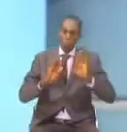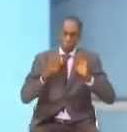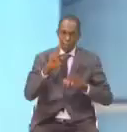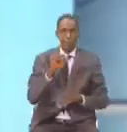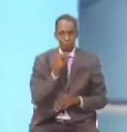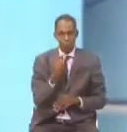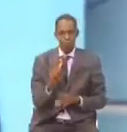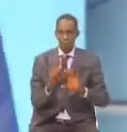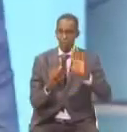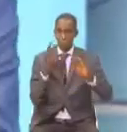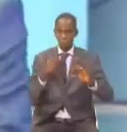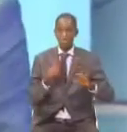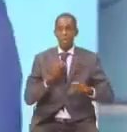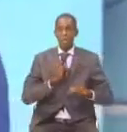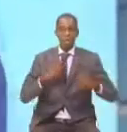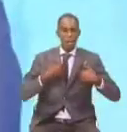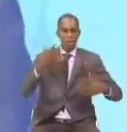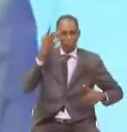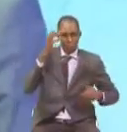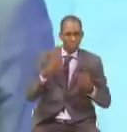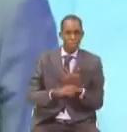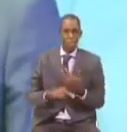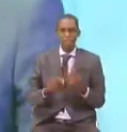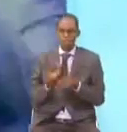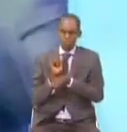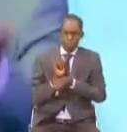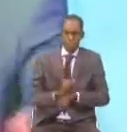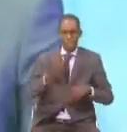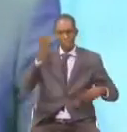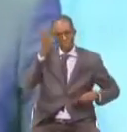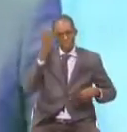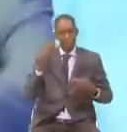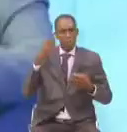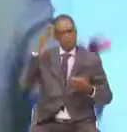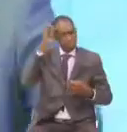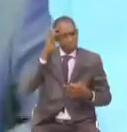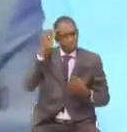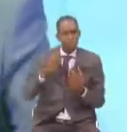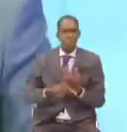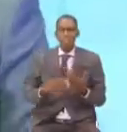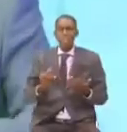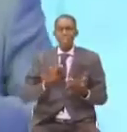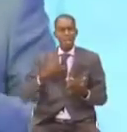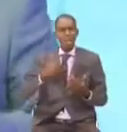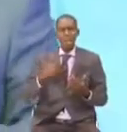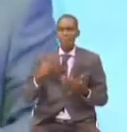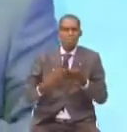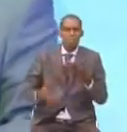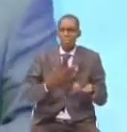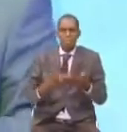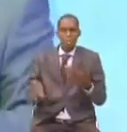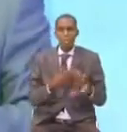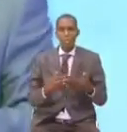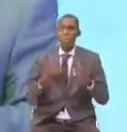I have infirmity. I have oppression. I have attack. I have madness, I have whatever. Can